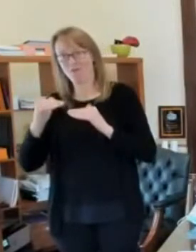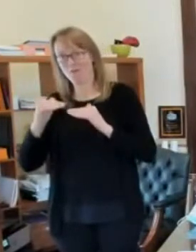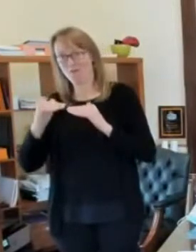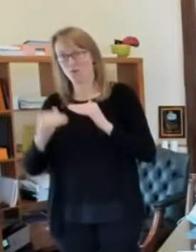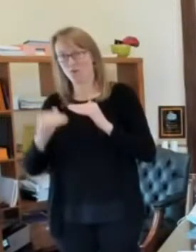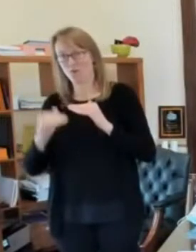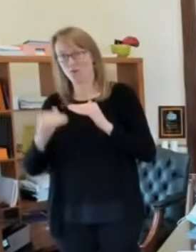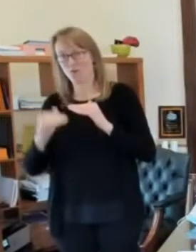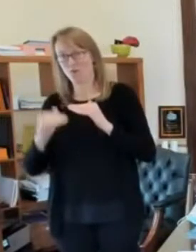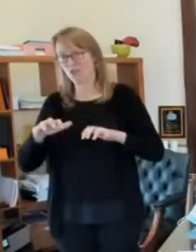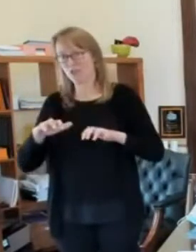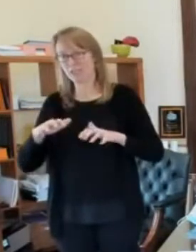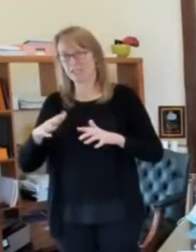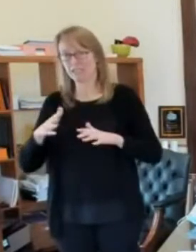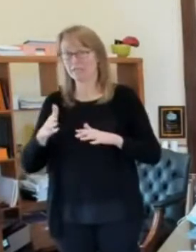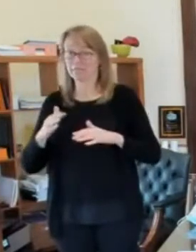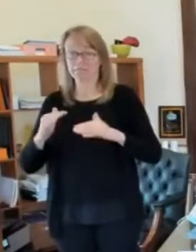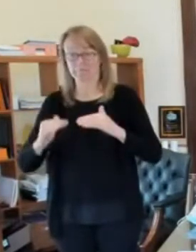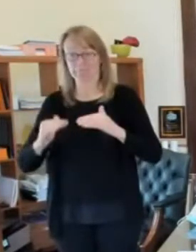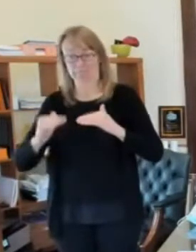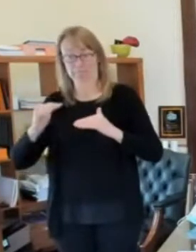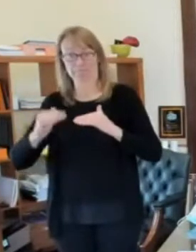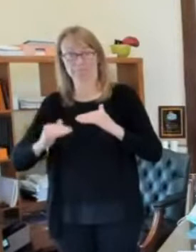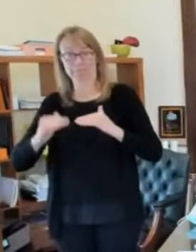careful out there.